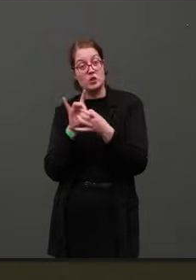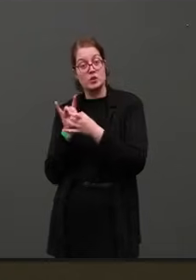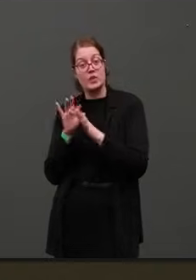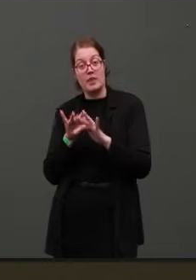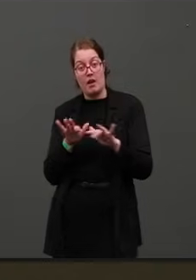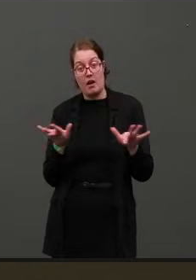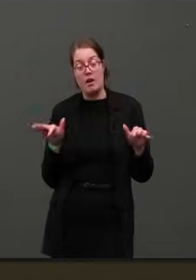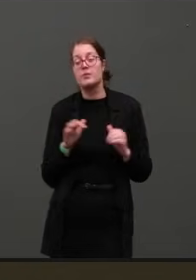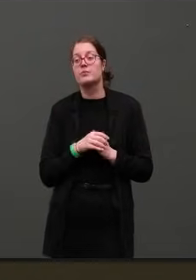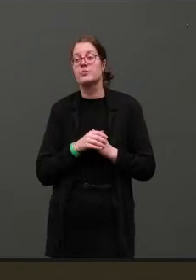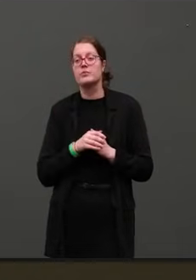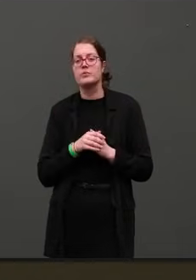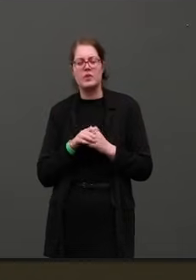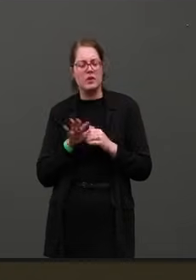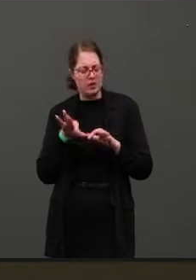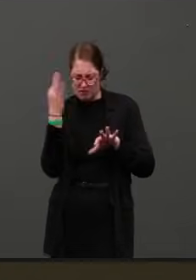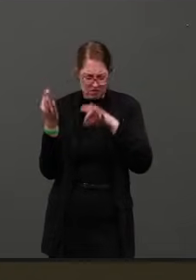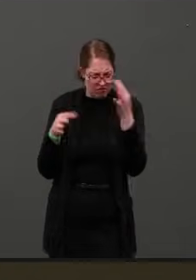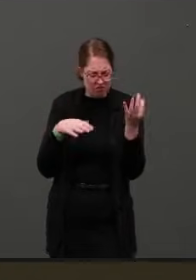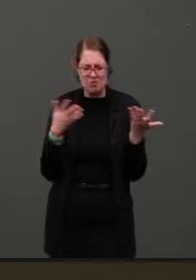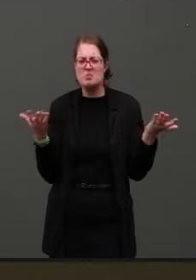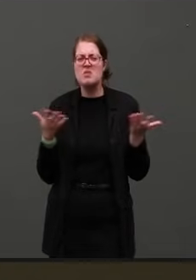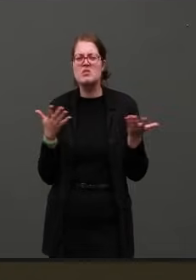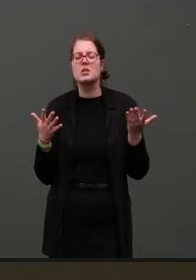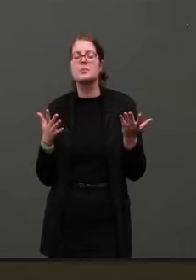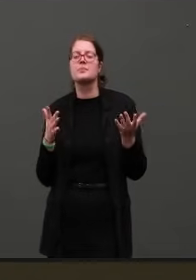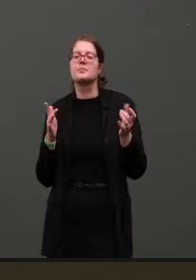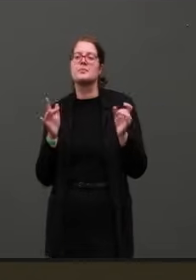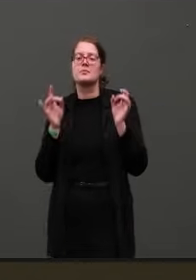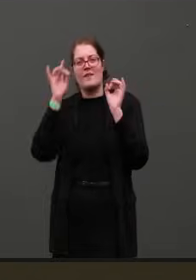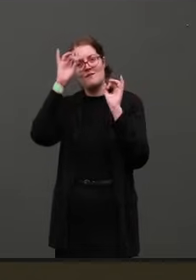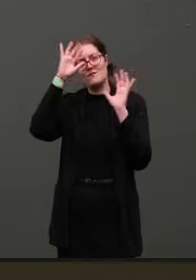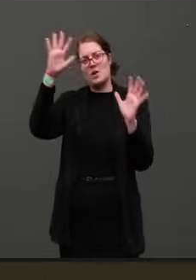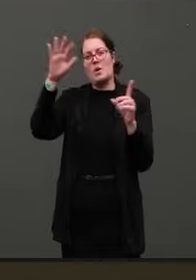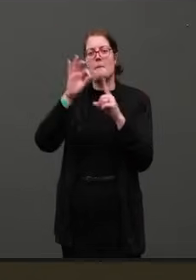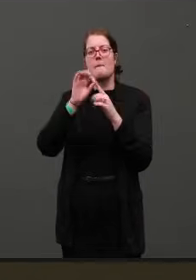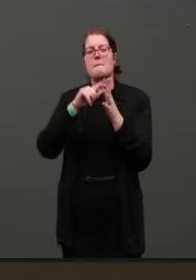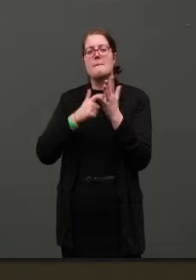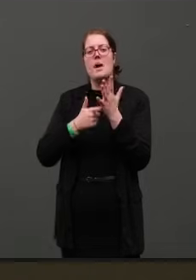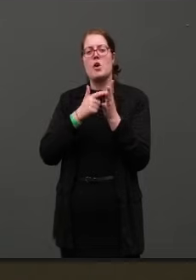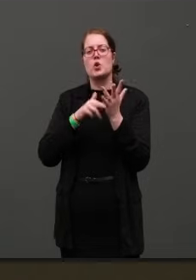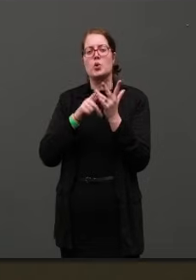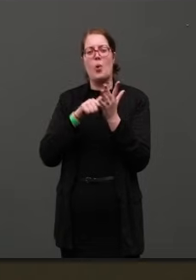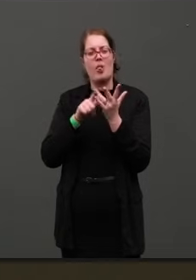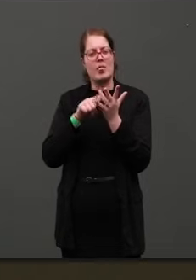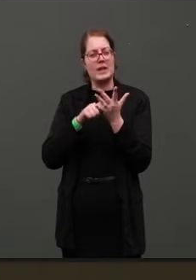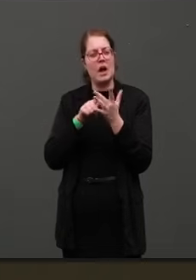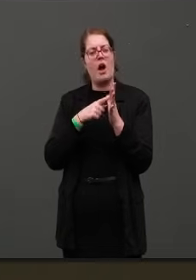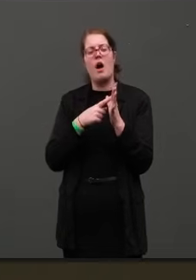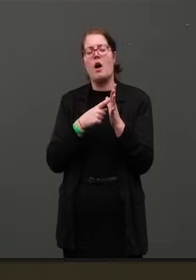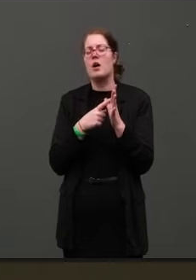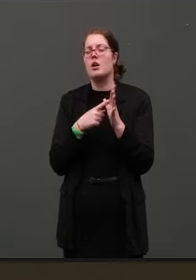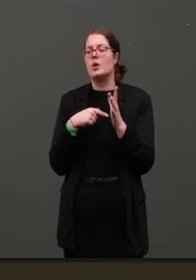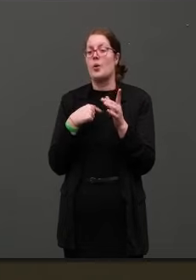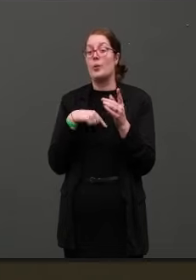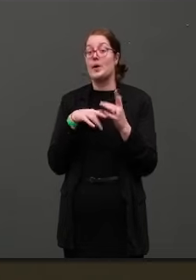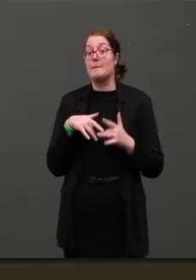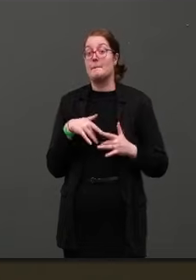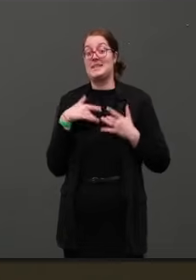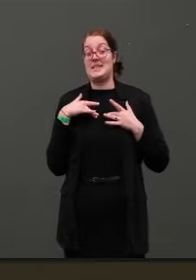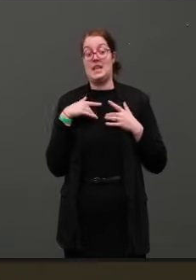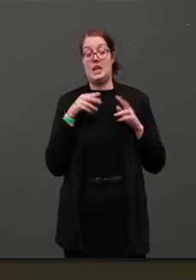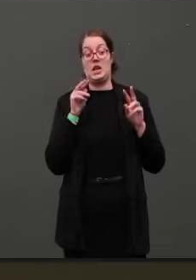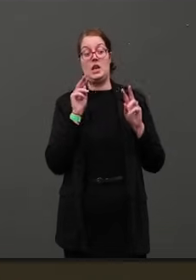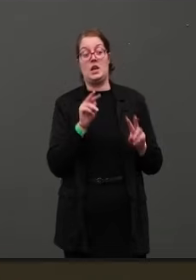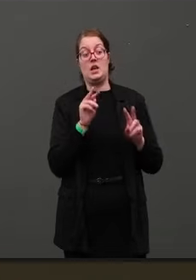everywhere for them. There's a phenomenon called pareidolia, which you may be familiar with. It's what happens when we perceive what we believe to be